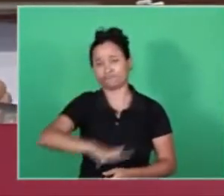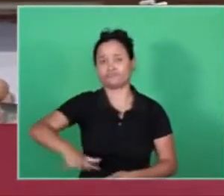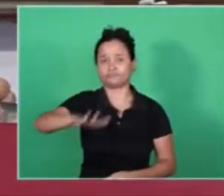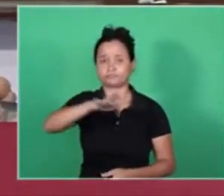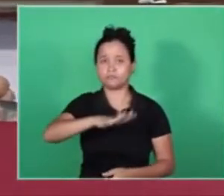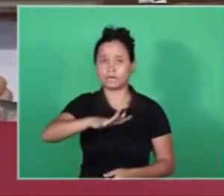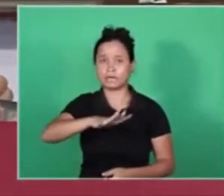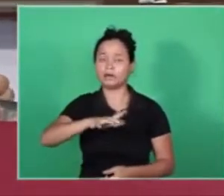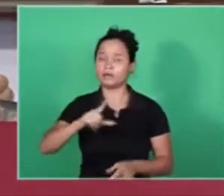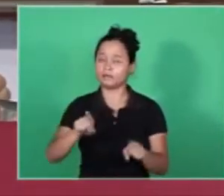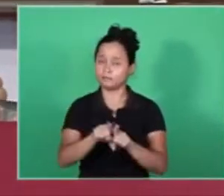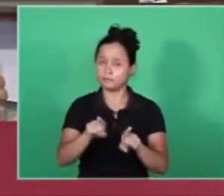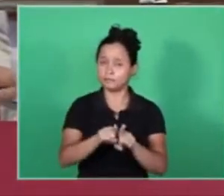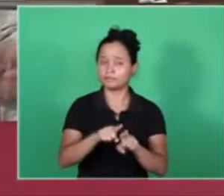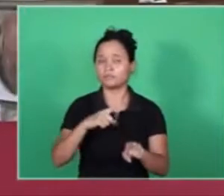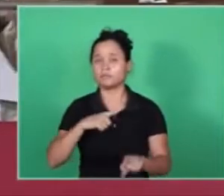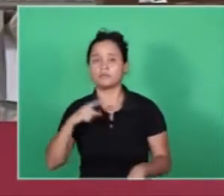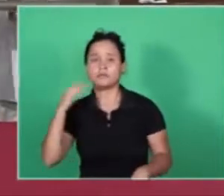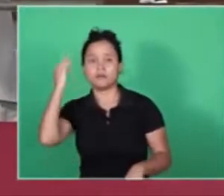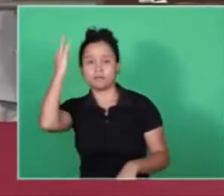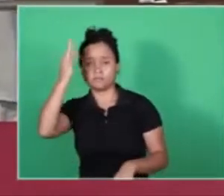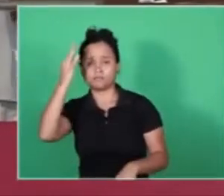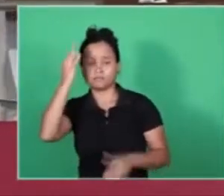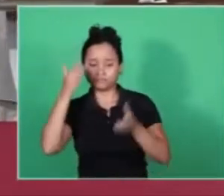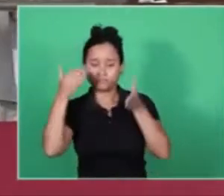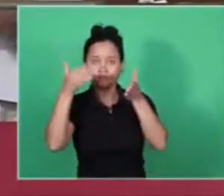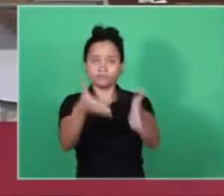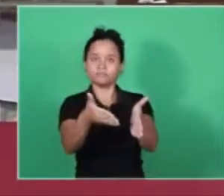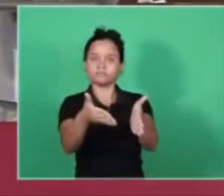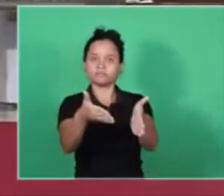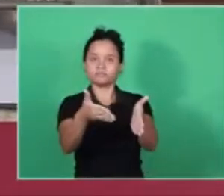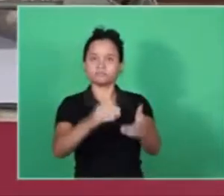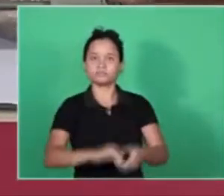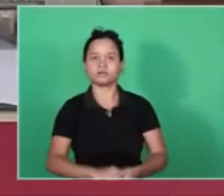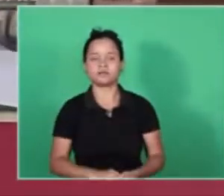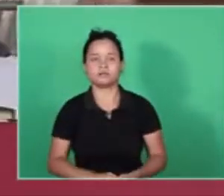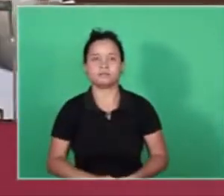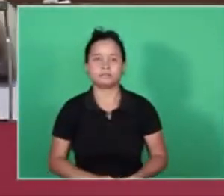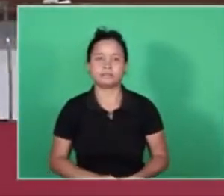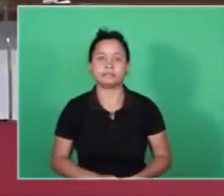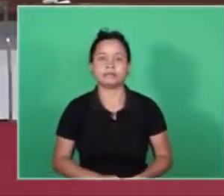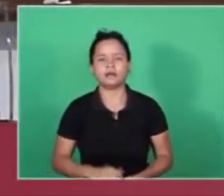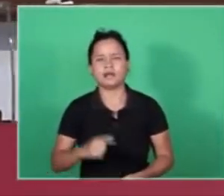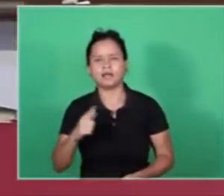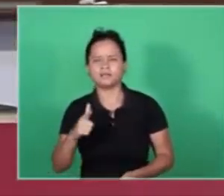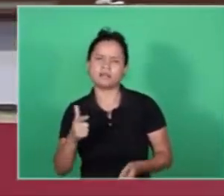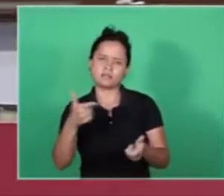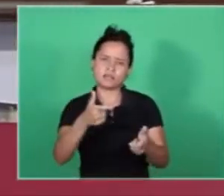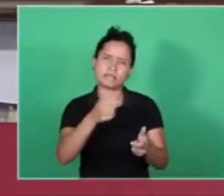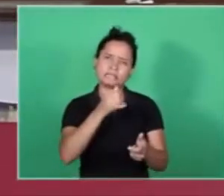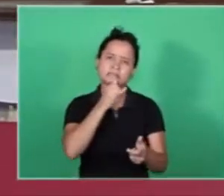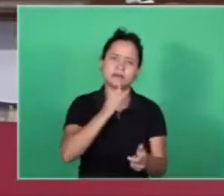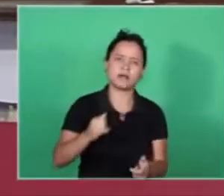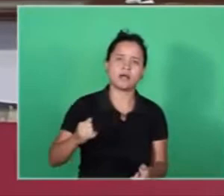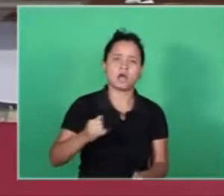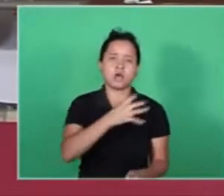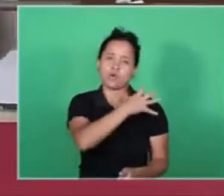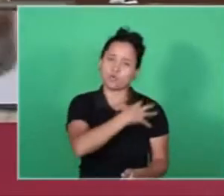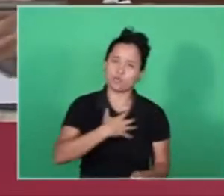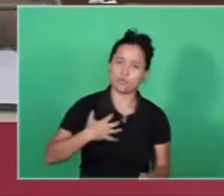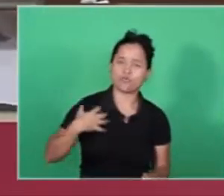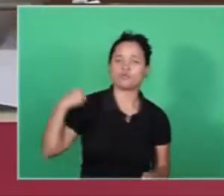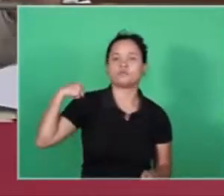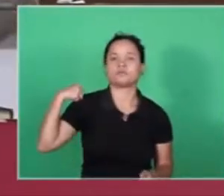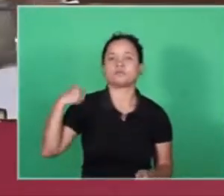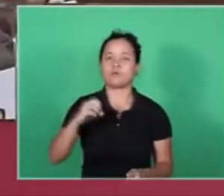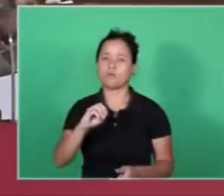philosophy. There are specific philosophies of the geniuses. You can't say that